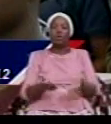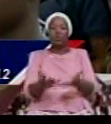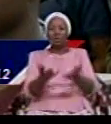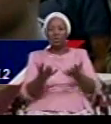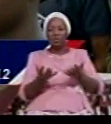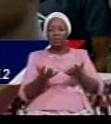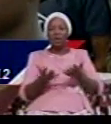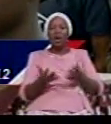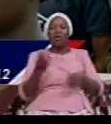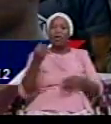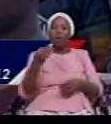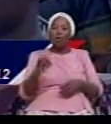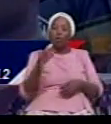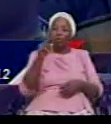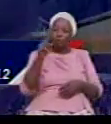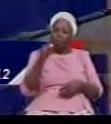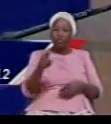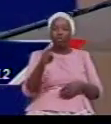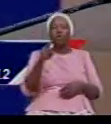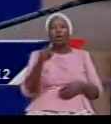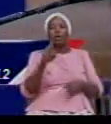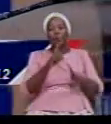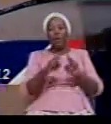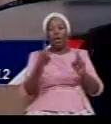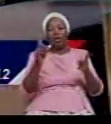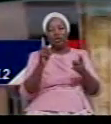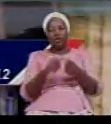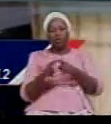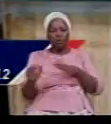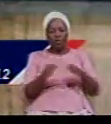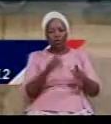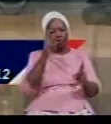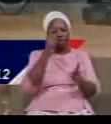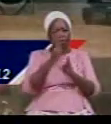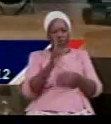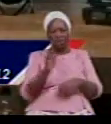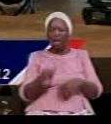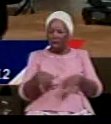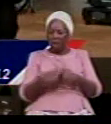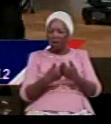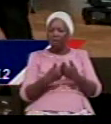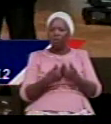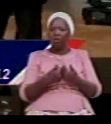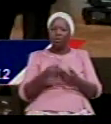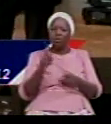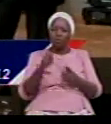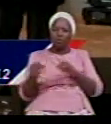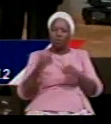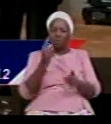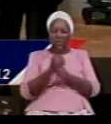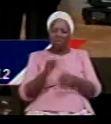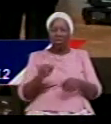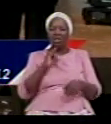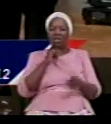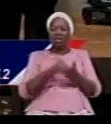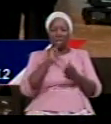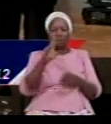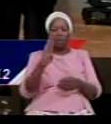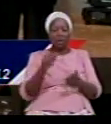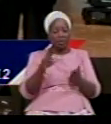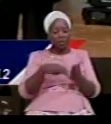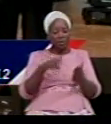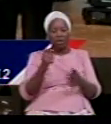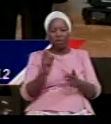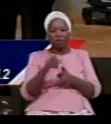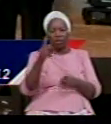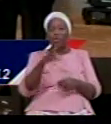of thee, but to do justly. How do you do justly? By reading the word of God. You know what is